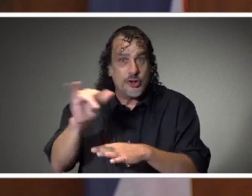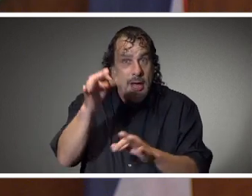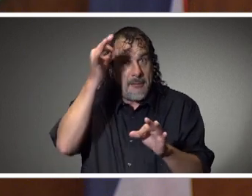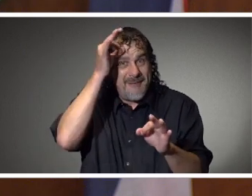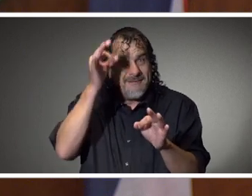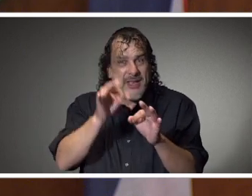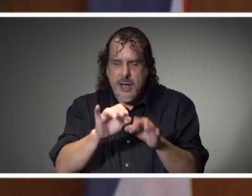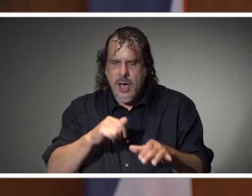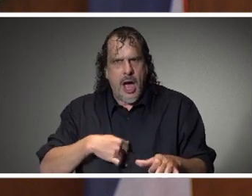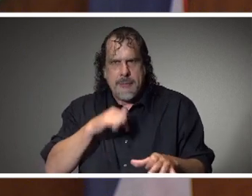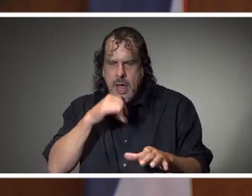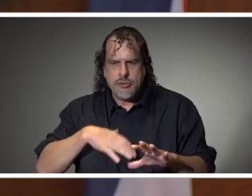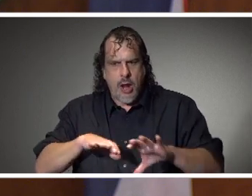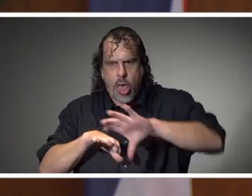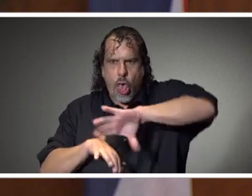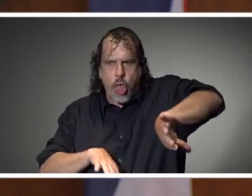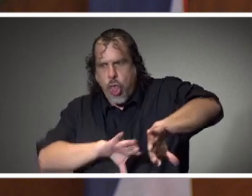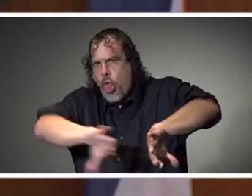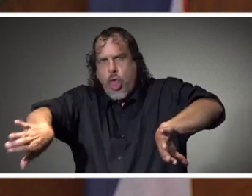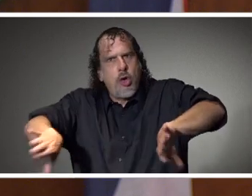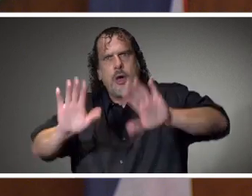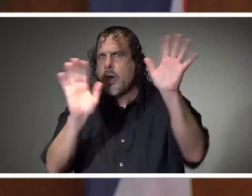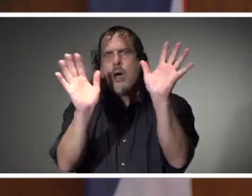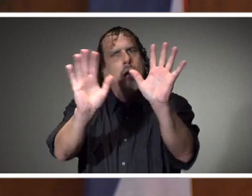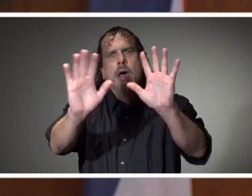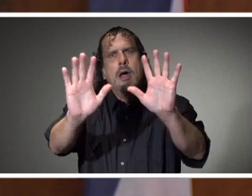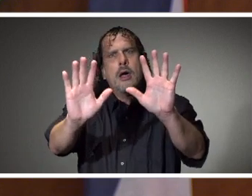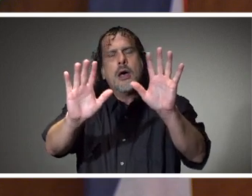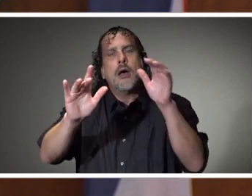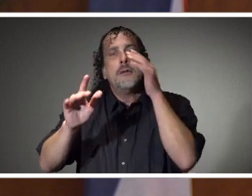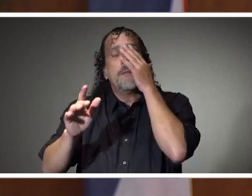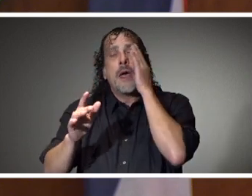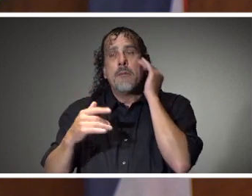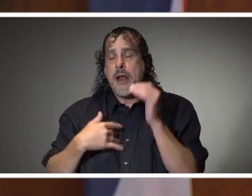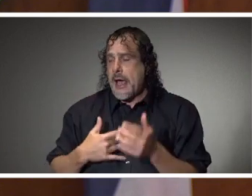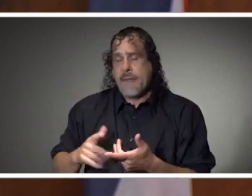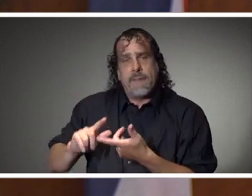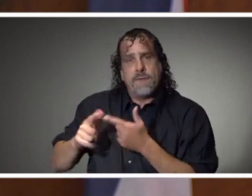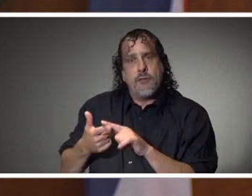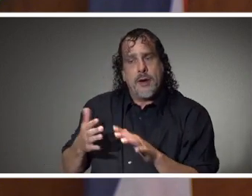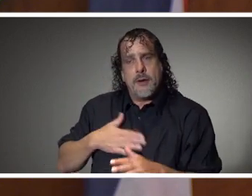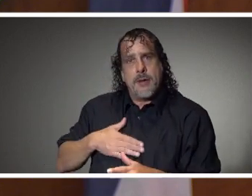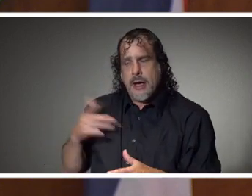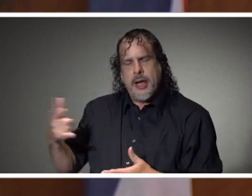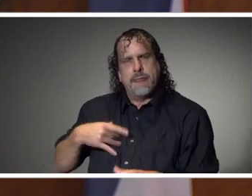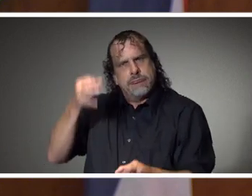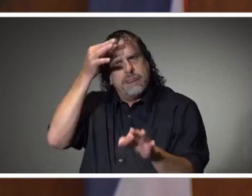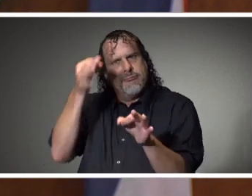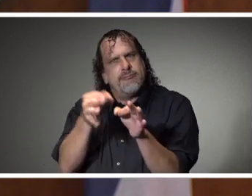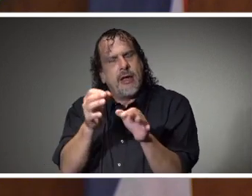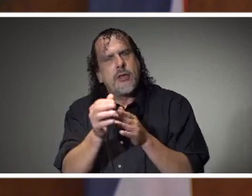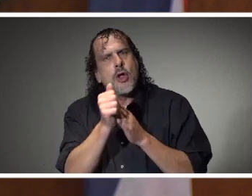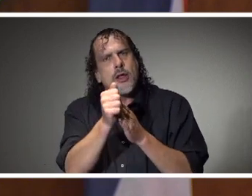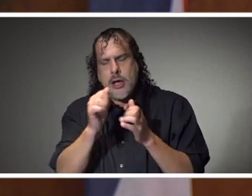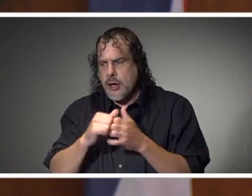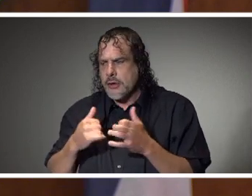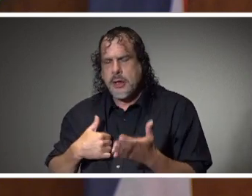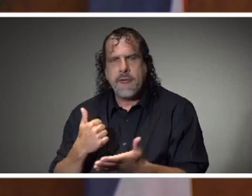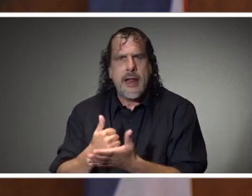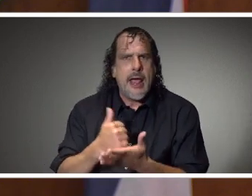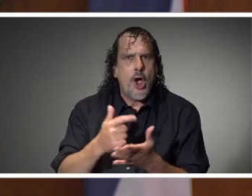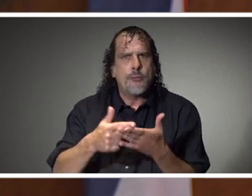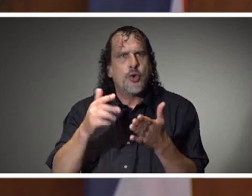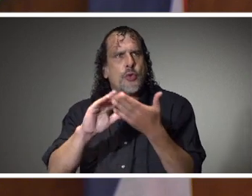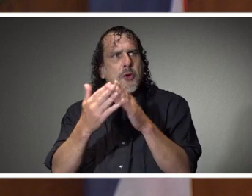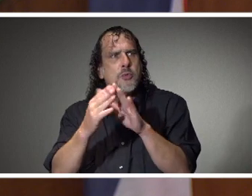to isolate those people. But I wanted to ask a friend of mine and a faith leader who has been instrumental in providing help to the community